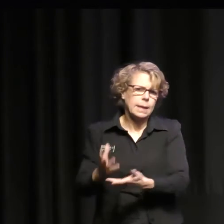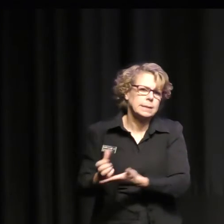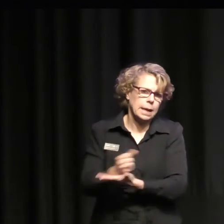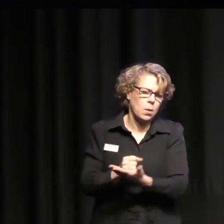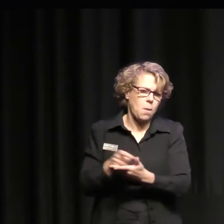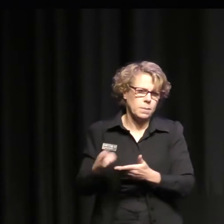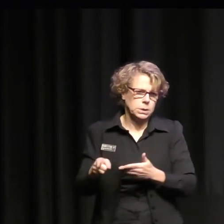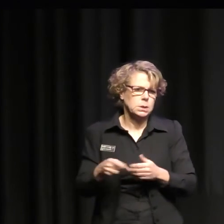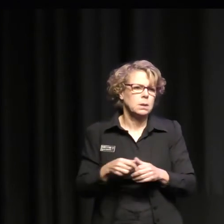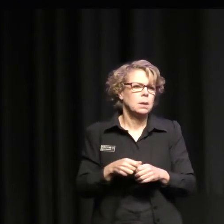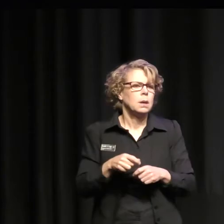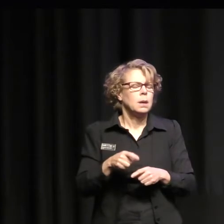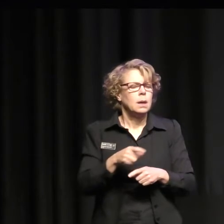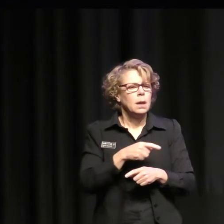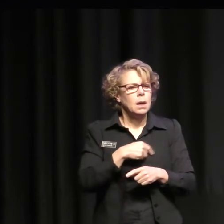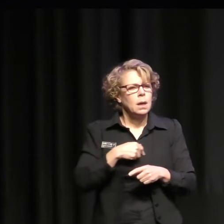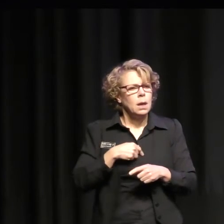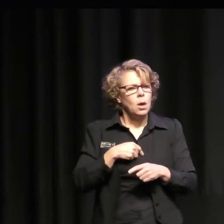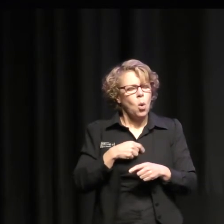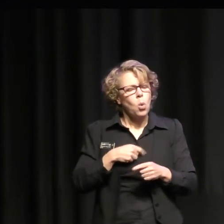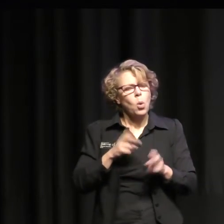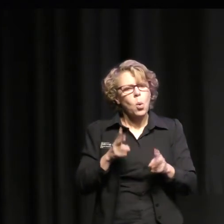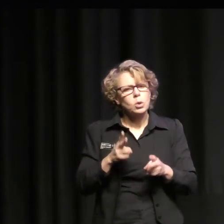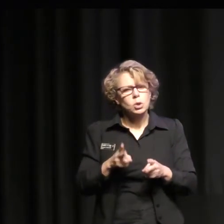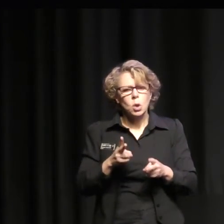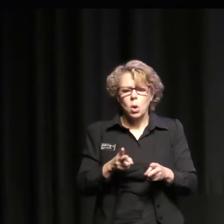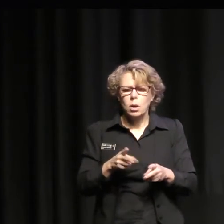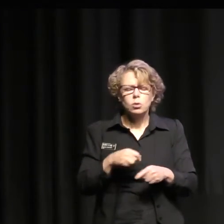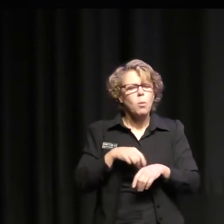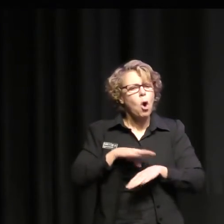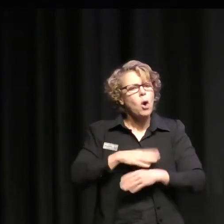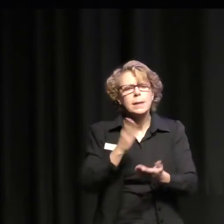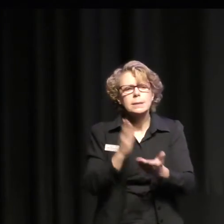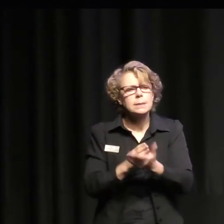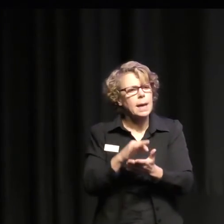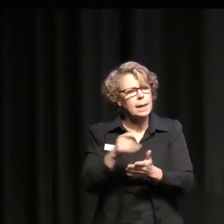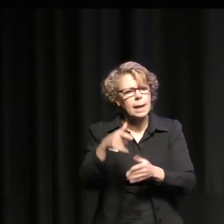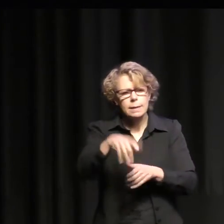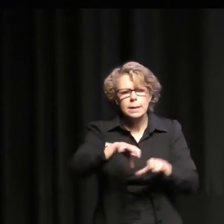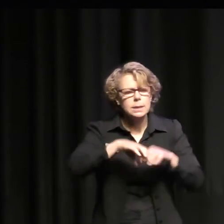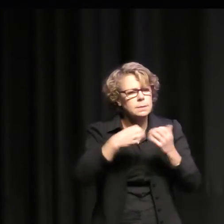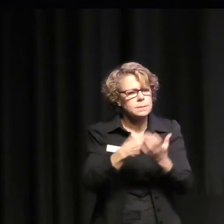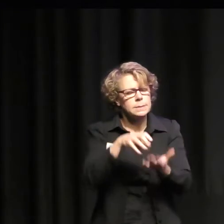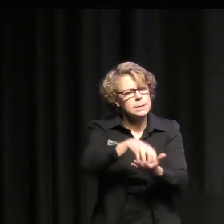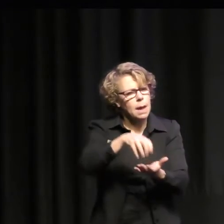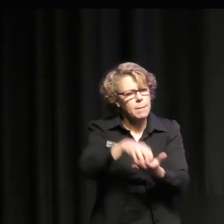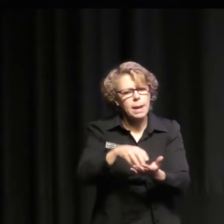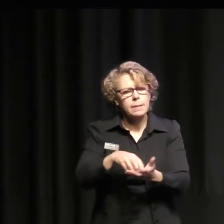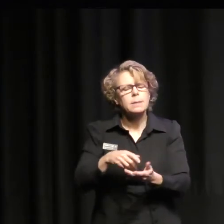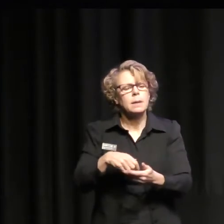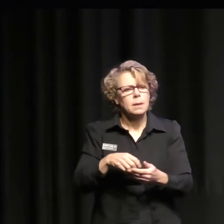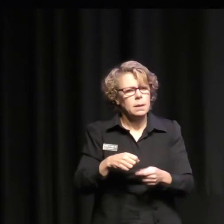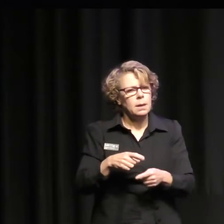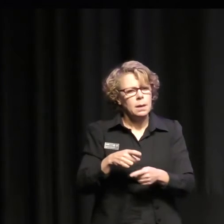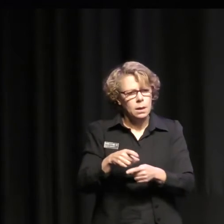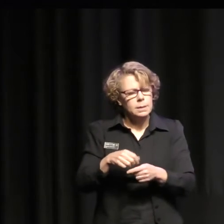The inequality of security in society is much greater than the inequality of